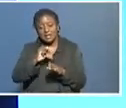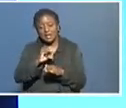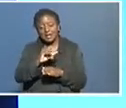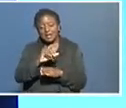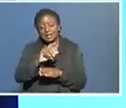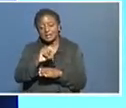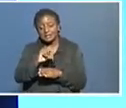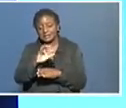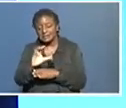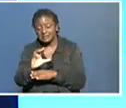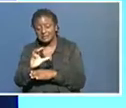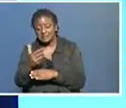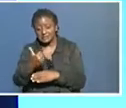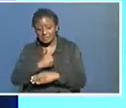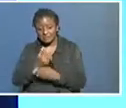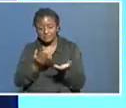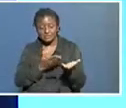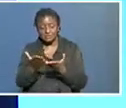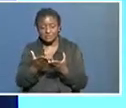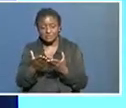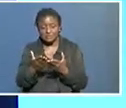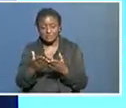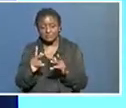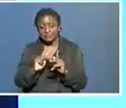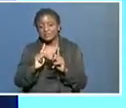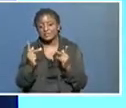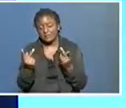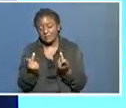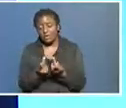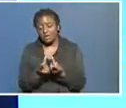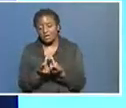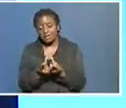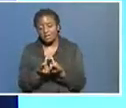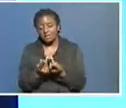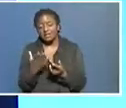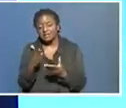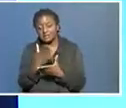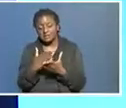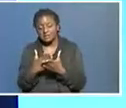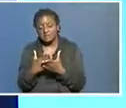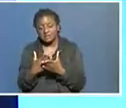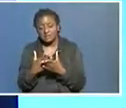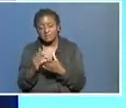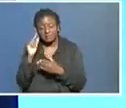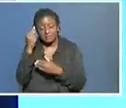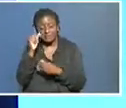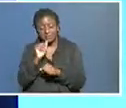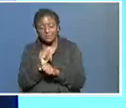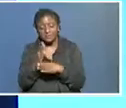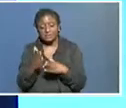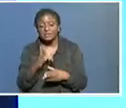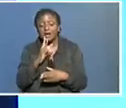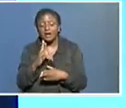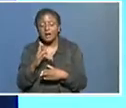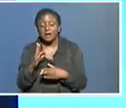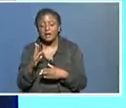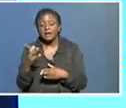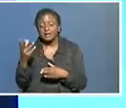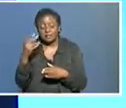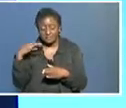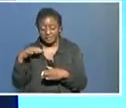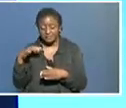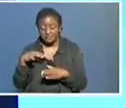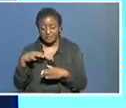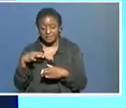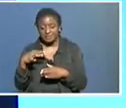portal. And civil servants are the benefactors. Parliamentary Secretary in the Office of Economic Affairs, Wade Watson, explains the services that